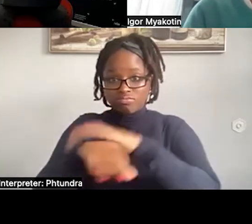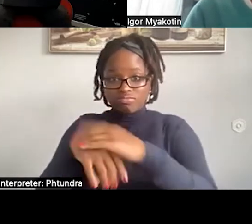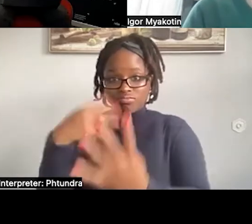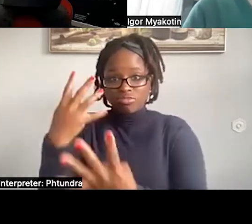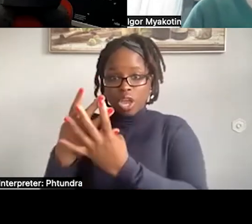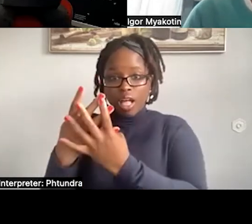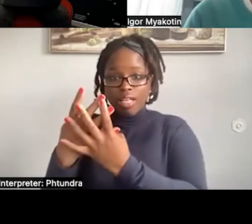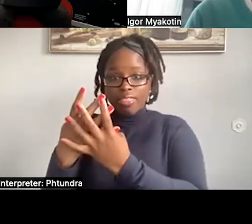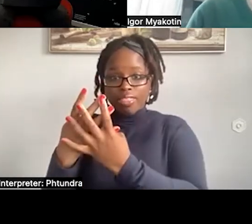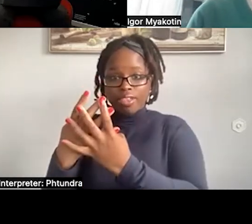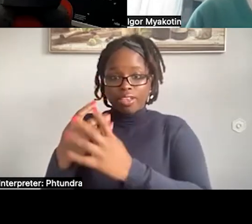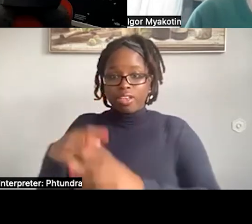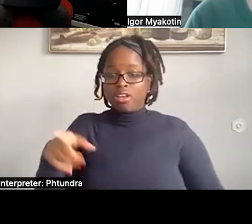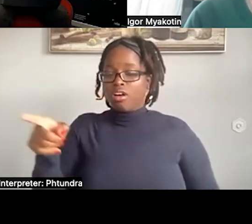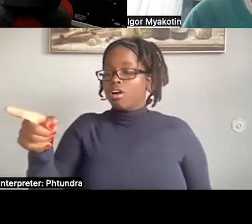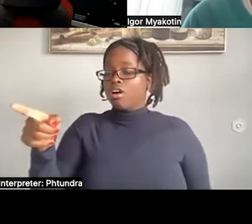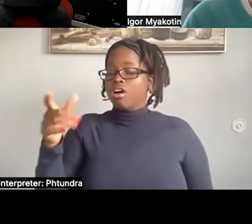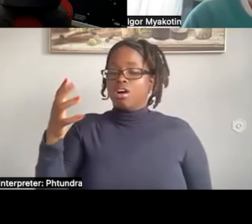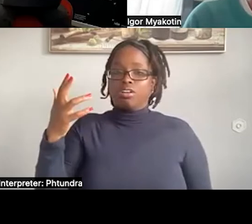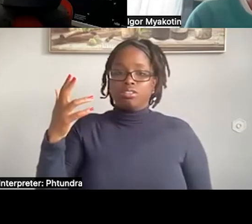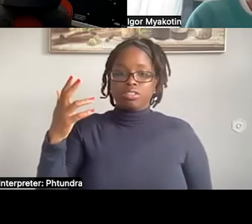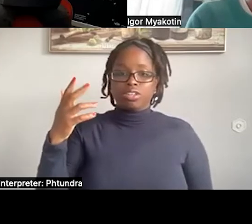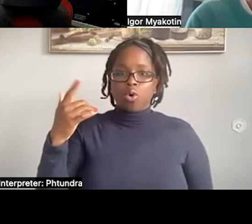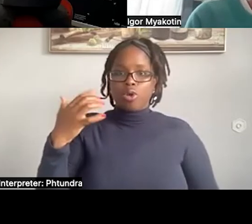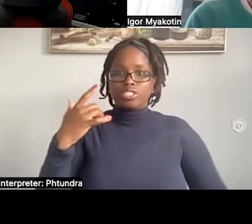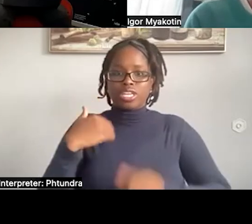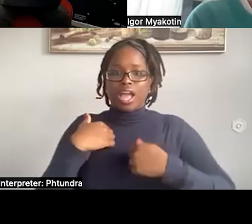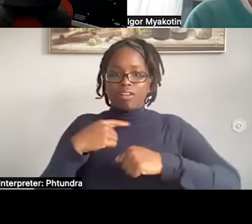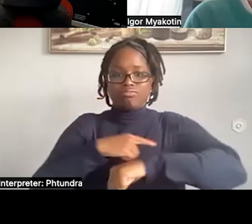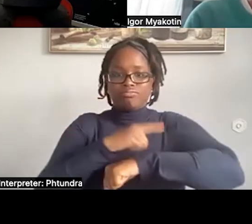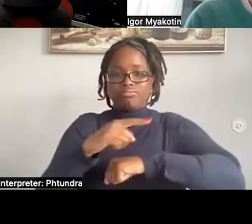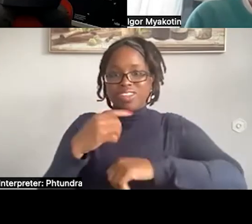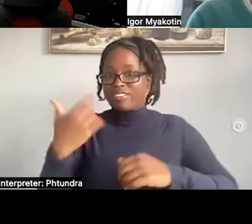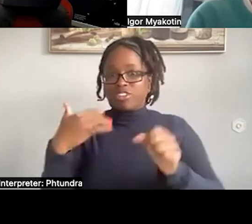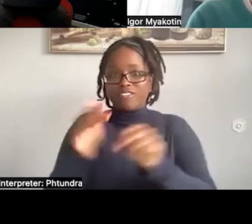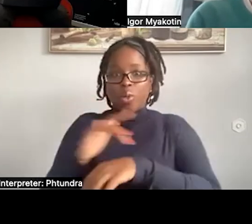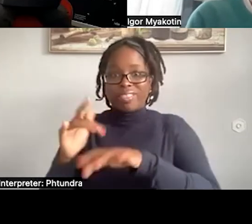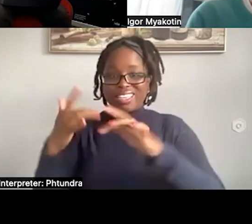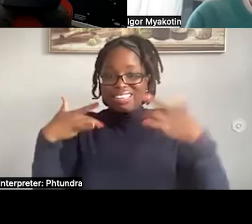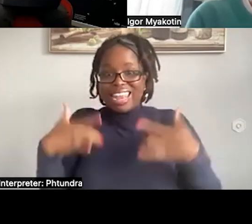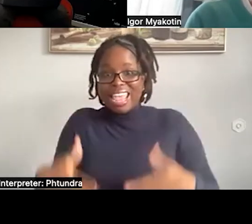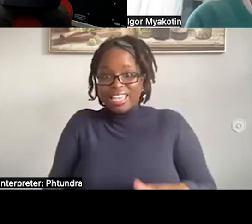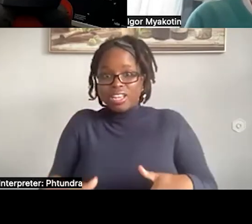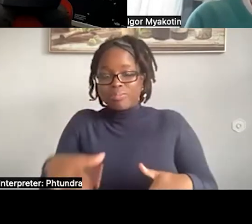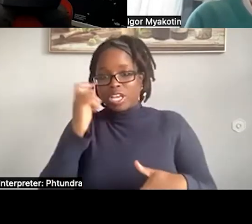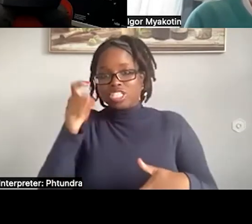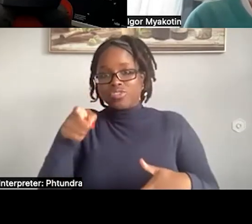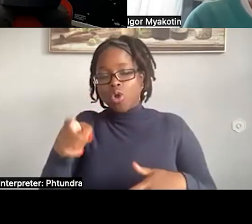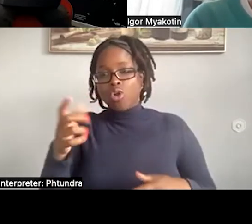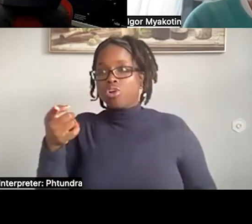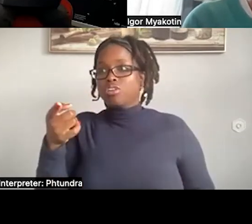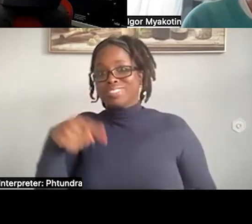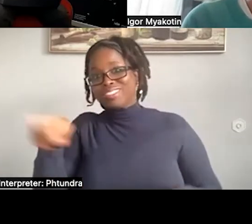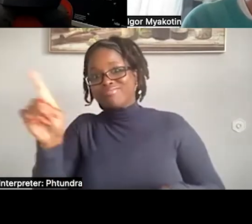know, in the duct tape, or she's in barbed wire, completely naked. So she needs to change, and she, you